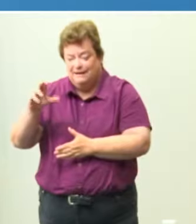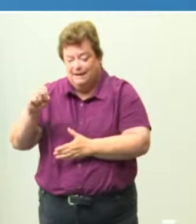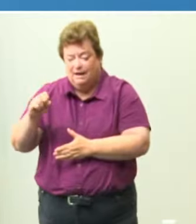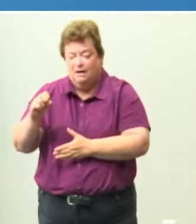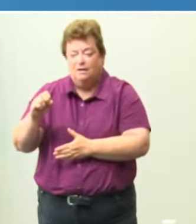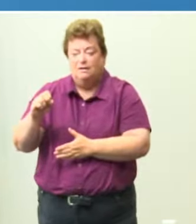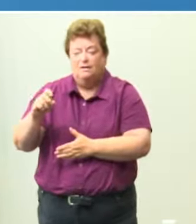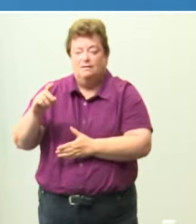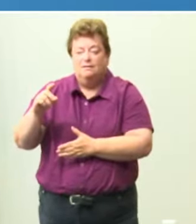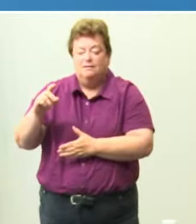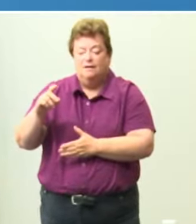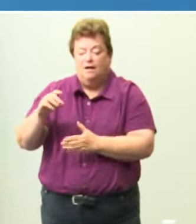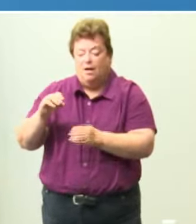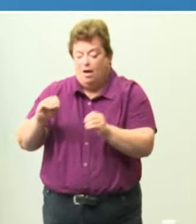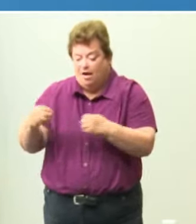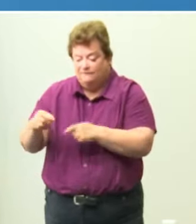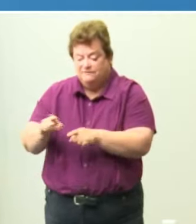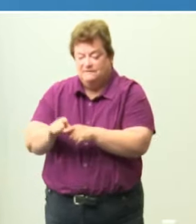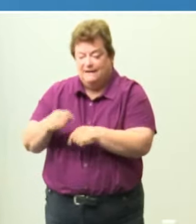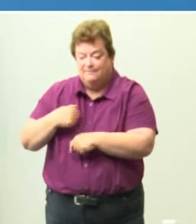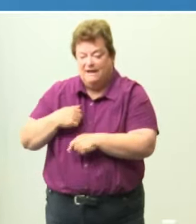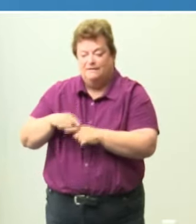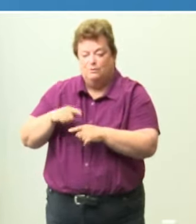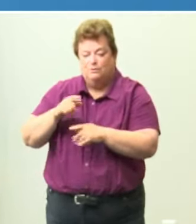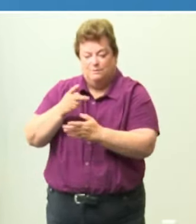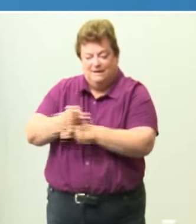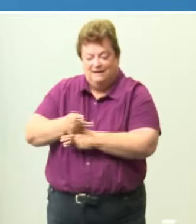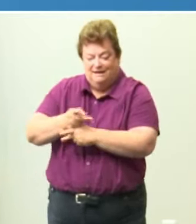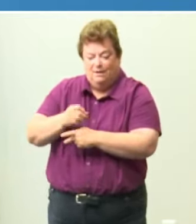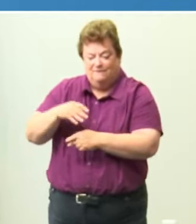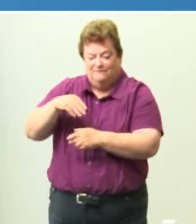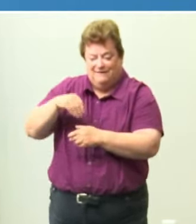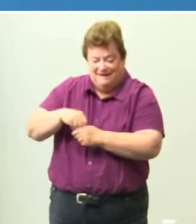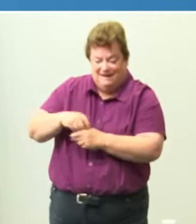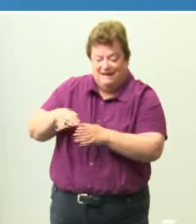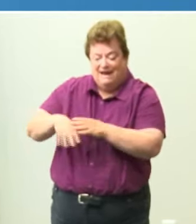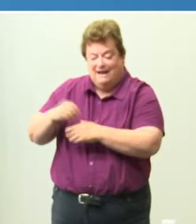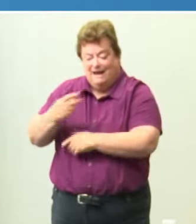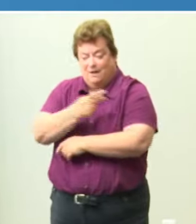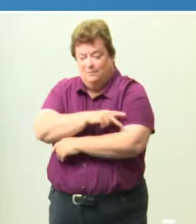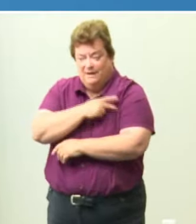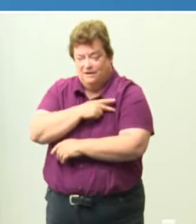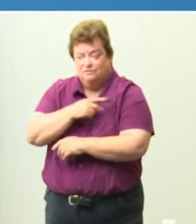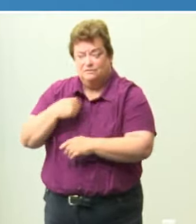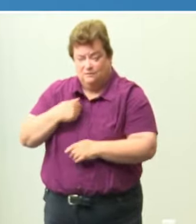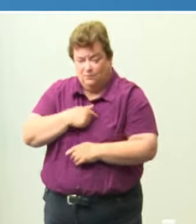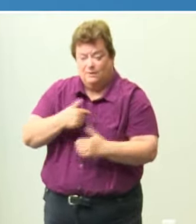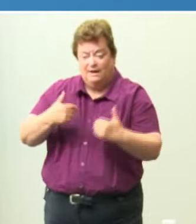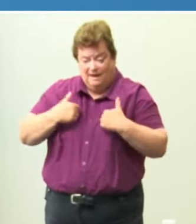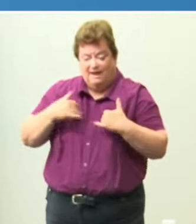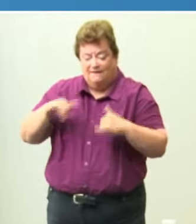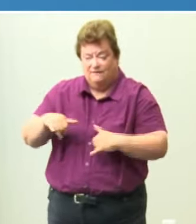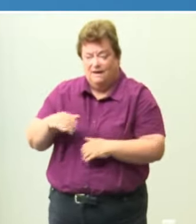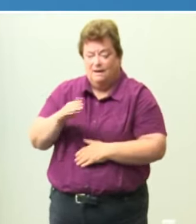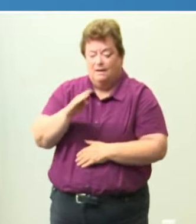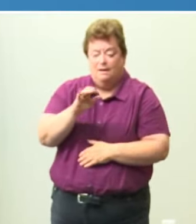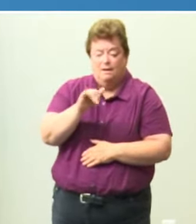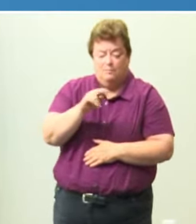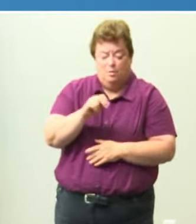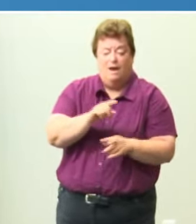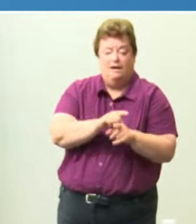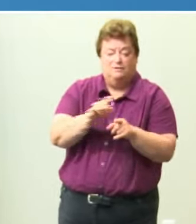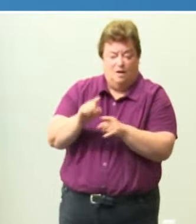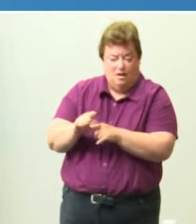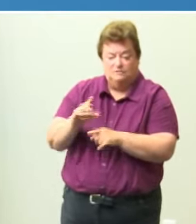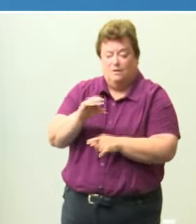clinics, offices like mine that treat inpatients and outpatients, that this exists. And as of today, Bryan is also offering